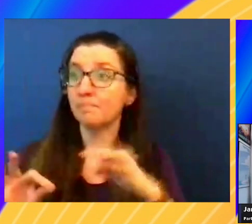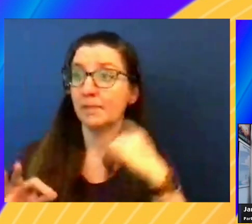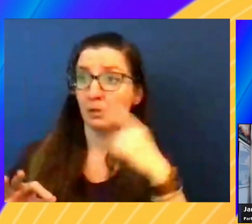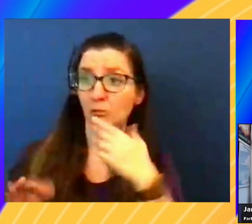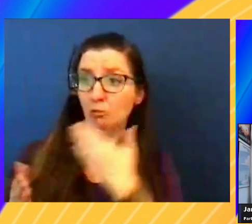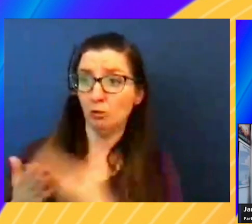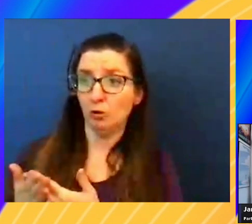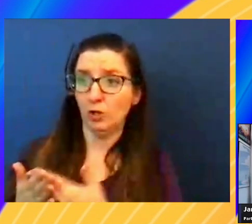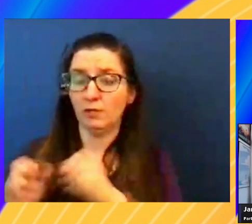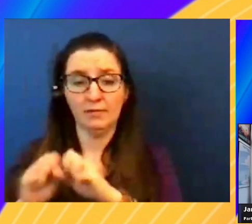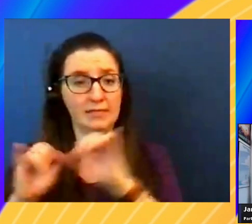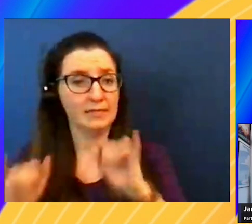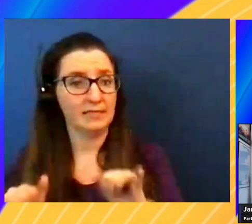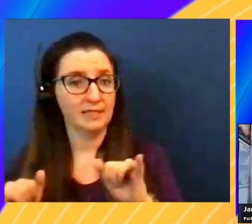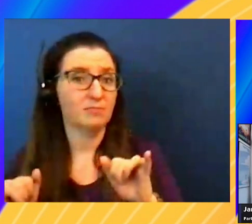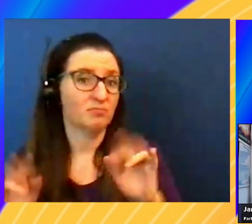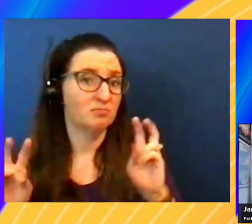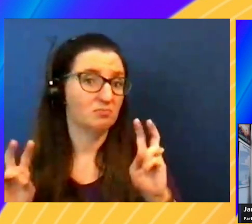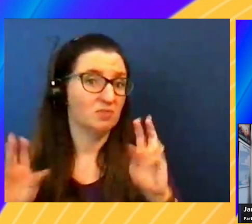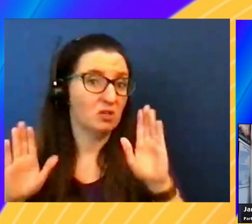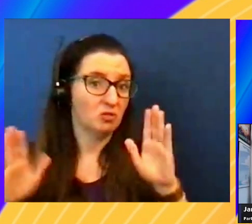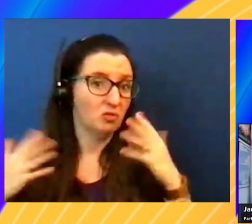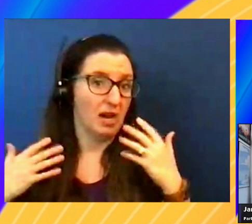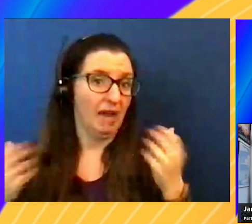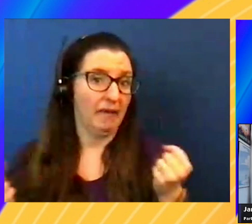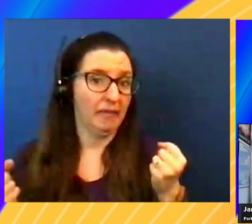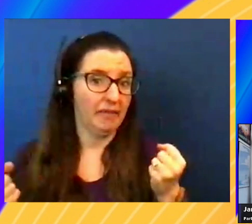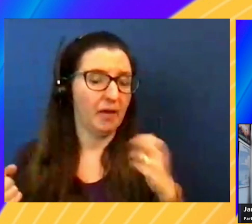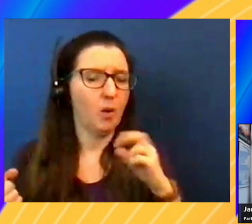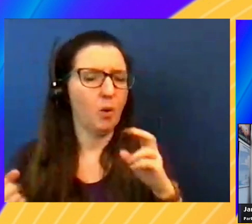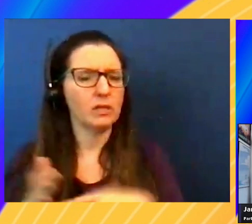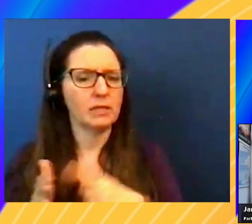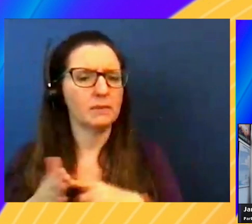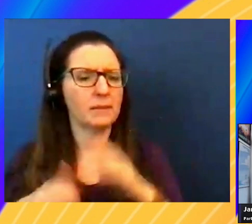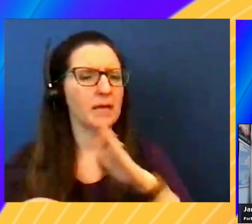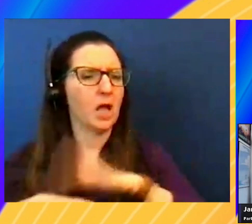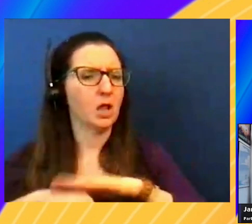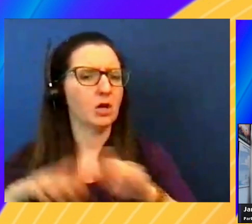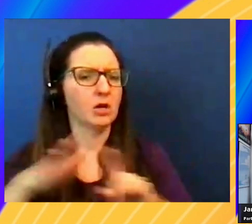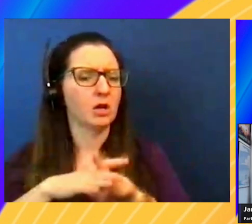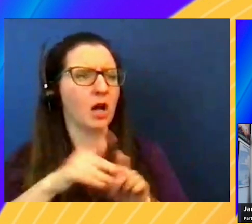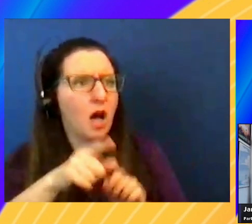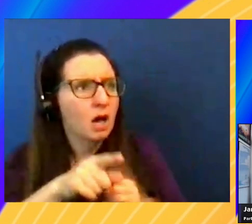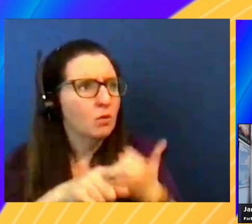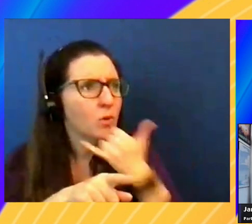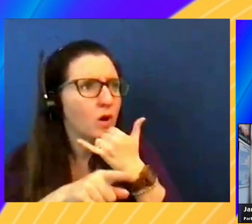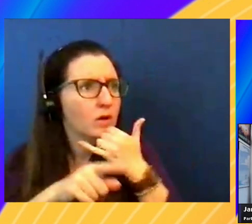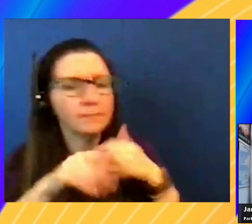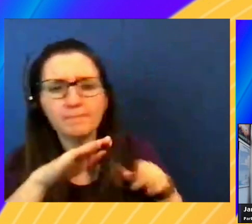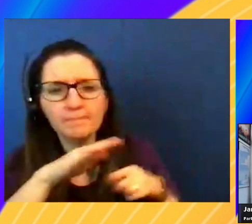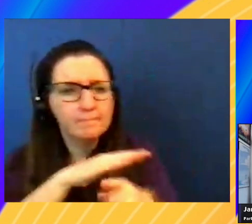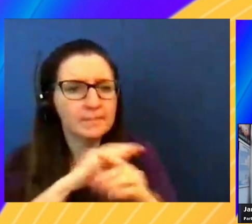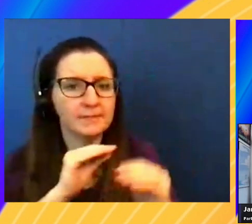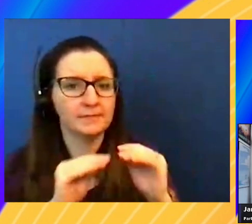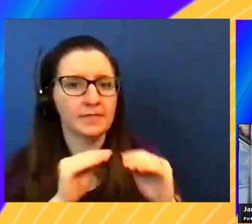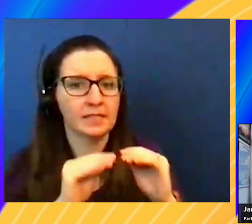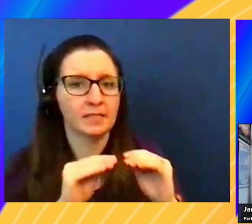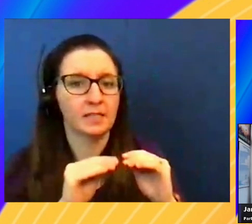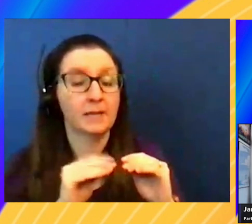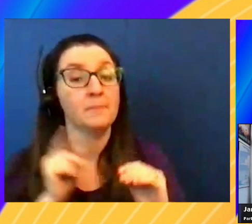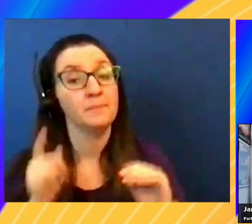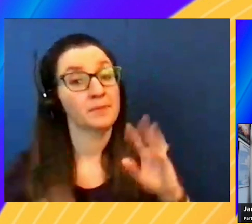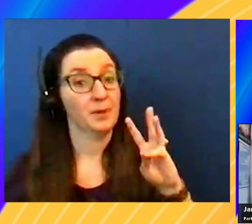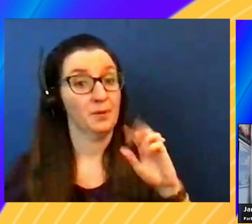health, or they'll see alerts and say, something's going on, let me go and fix them. So you'll see here, I have a WAF dashboard